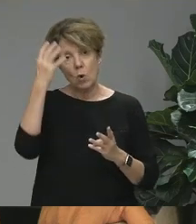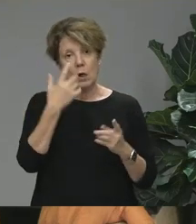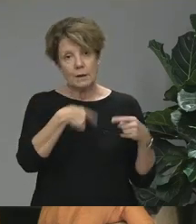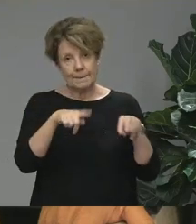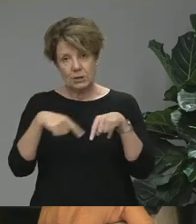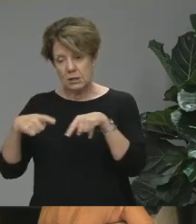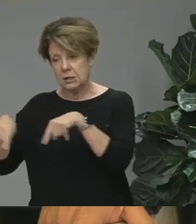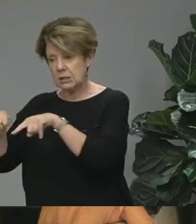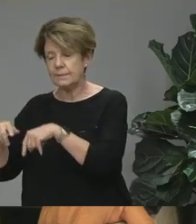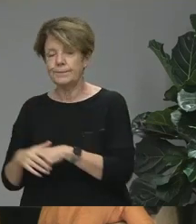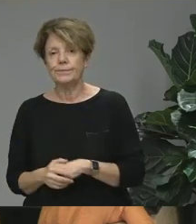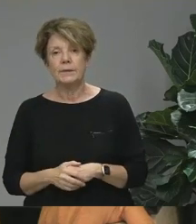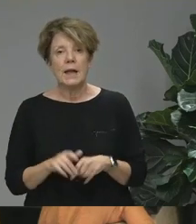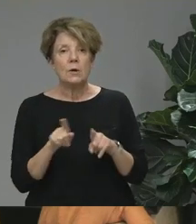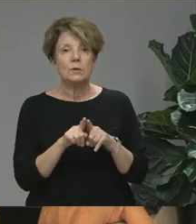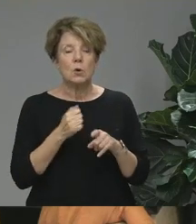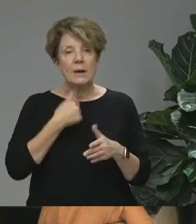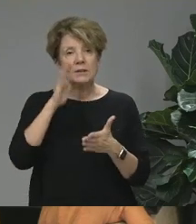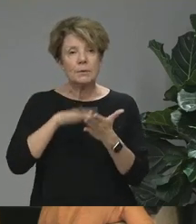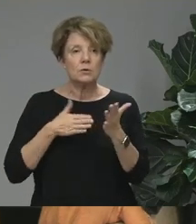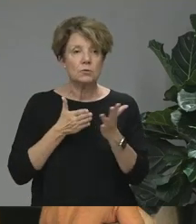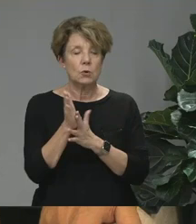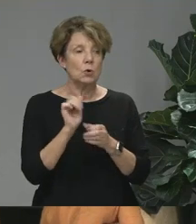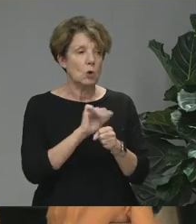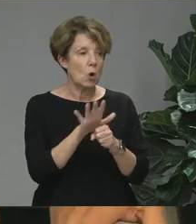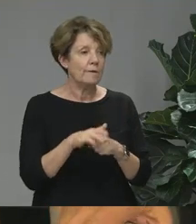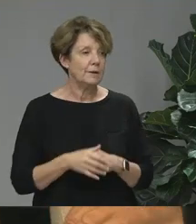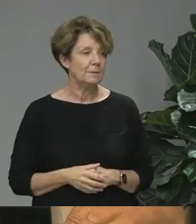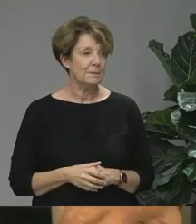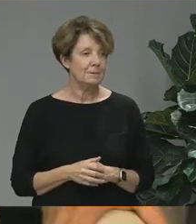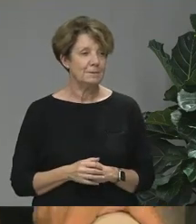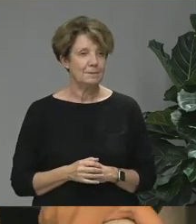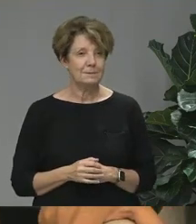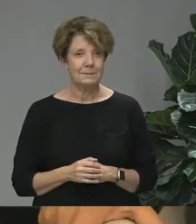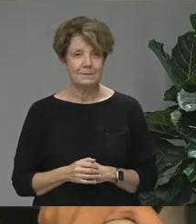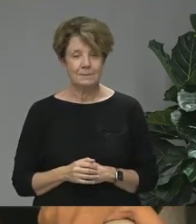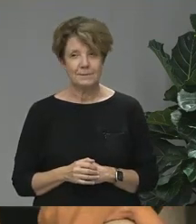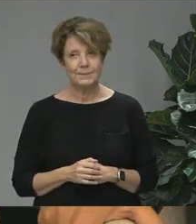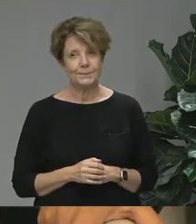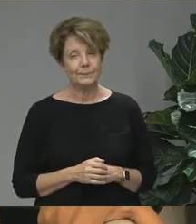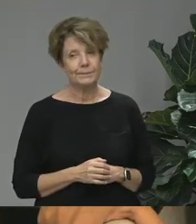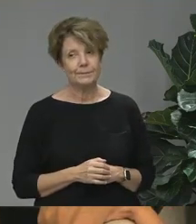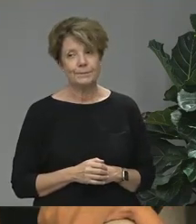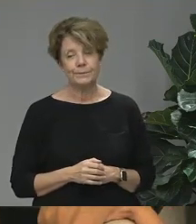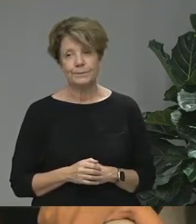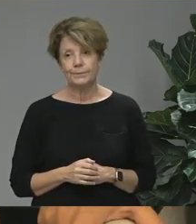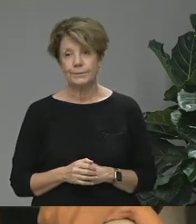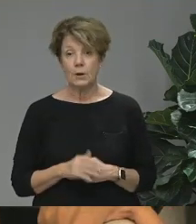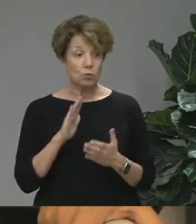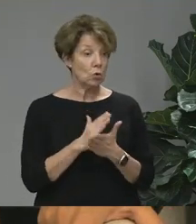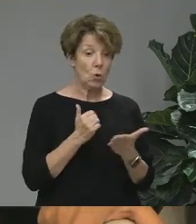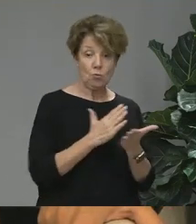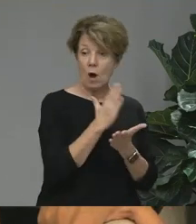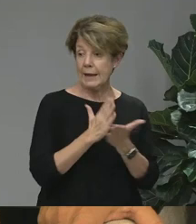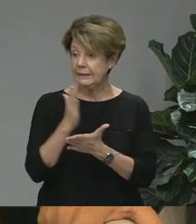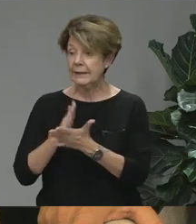our experience during COVID, where notwithstanding the real sense of rights and